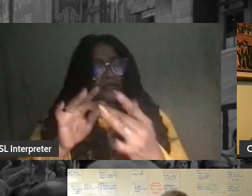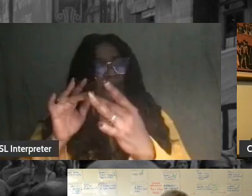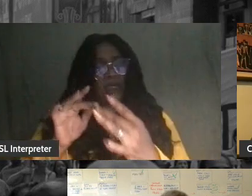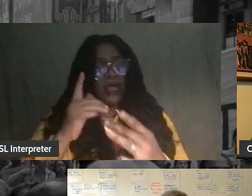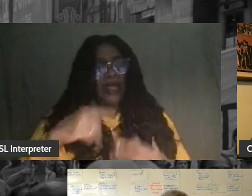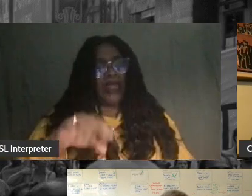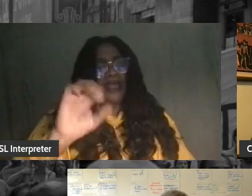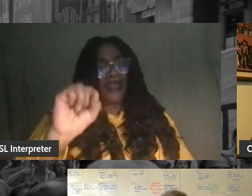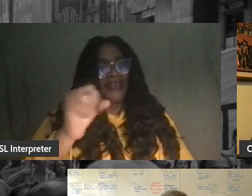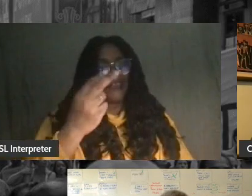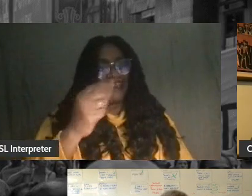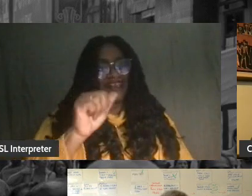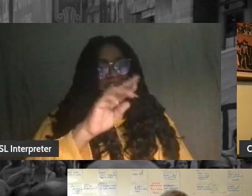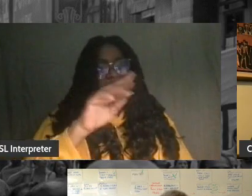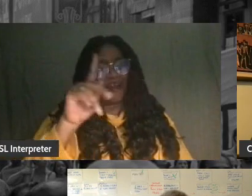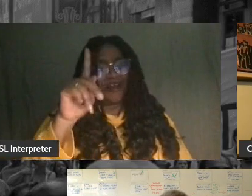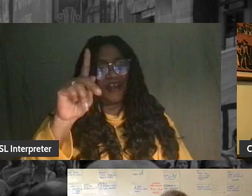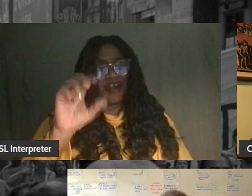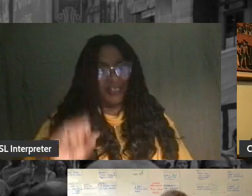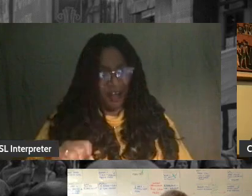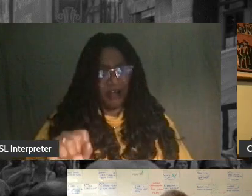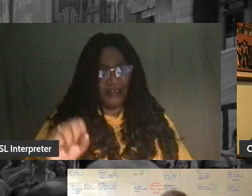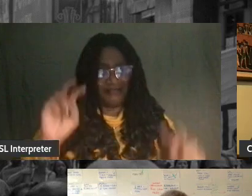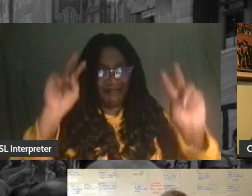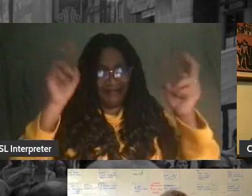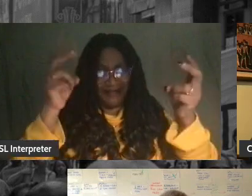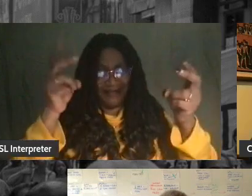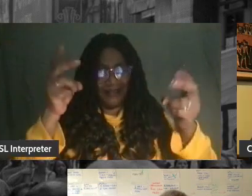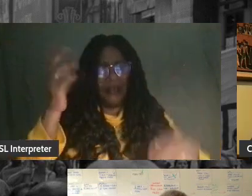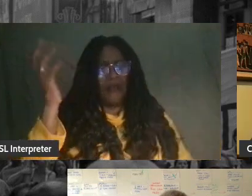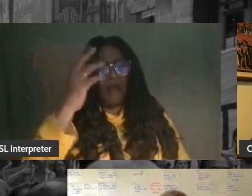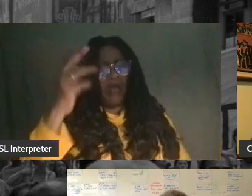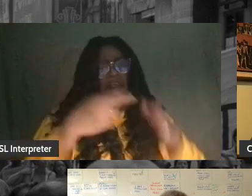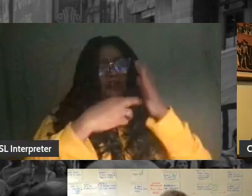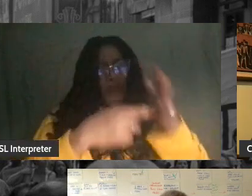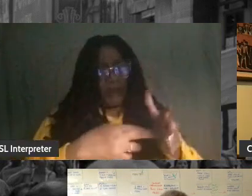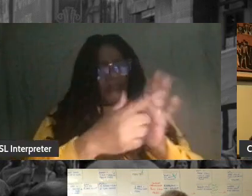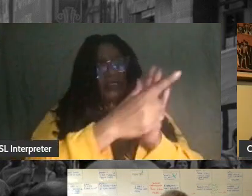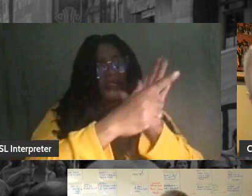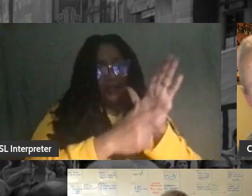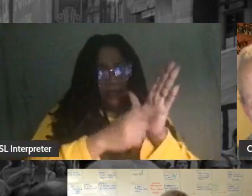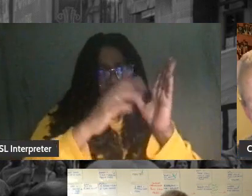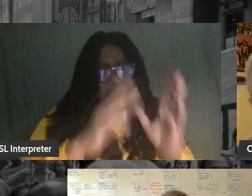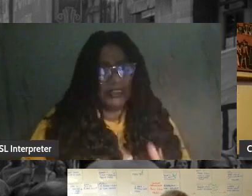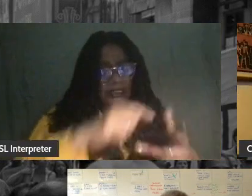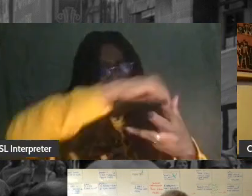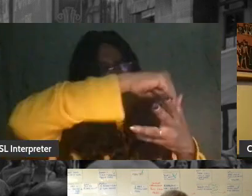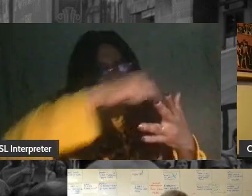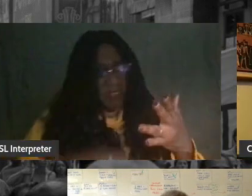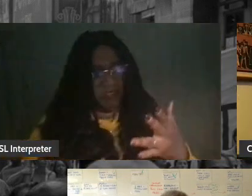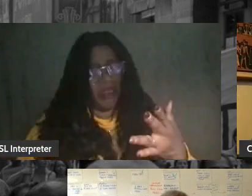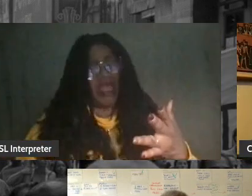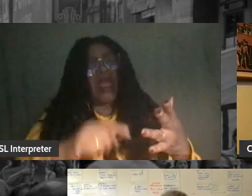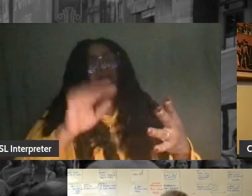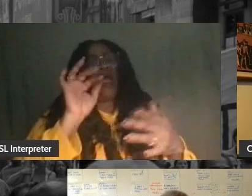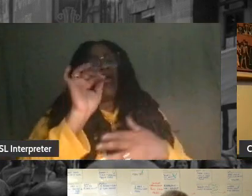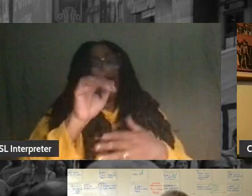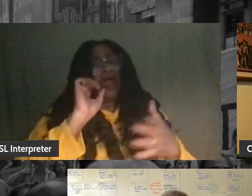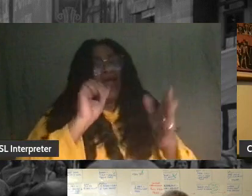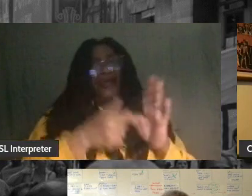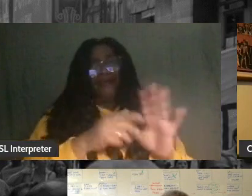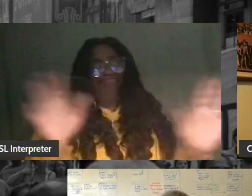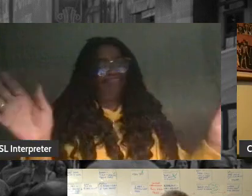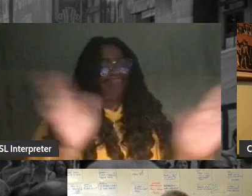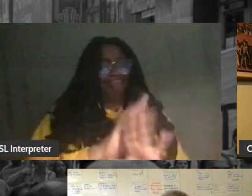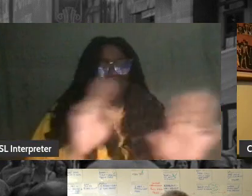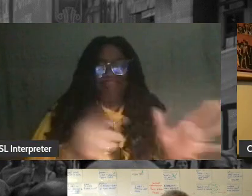sharps as agents and representatives and attorneys. And I found early on that I didn't want to be